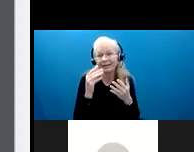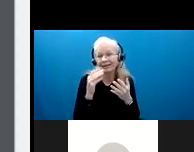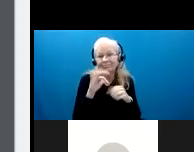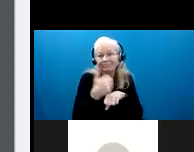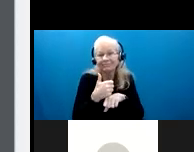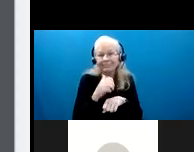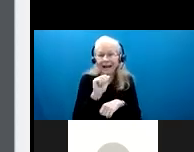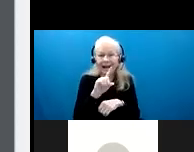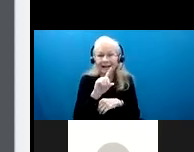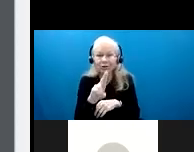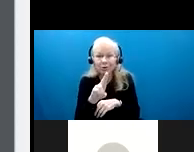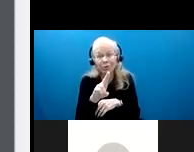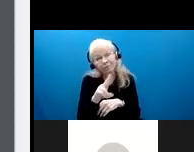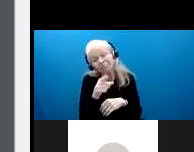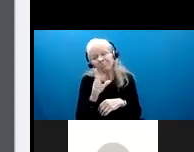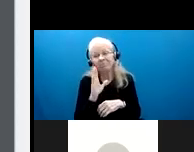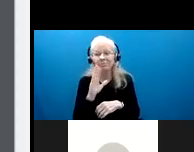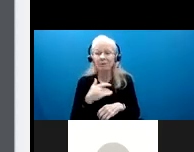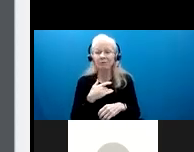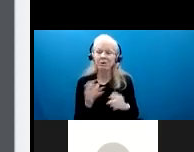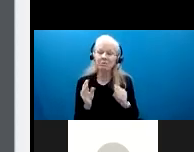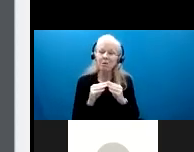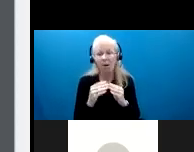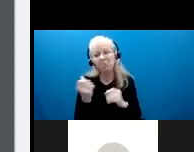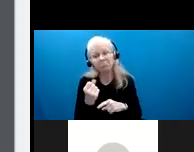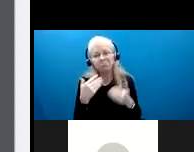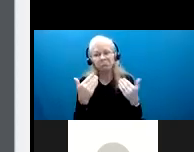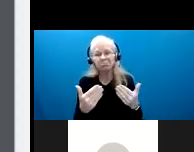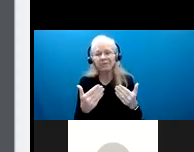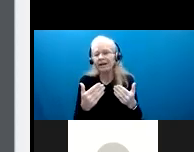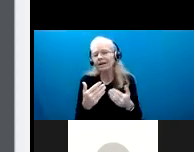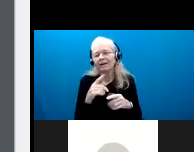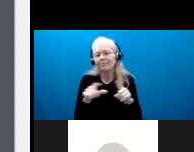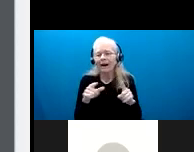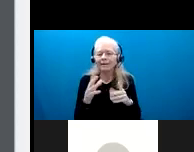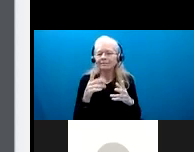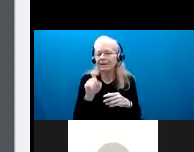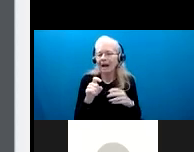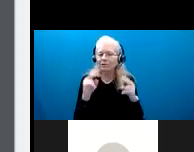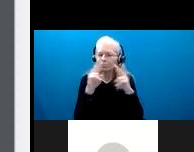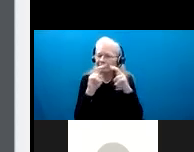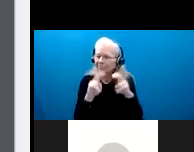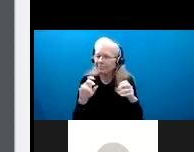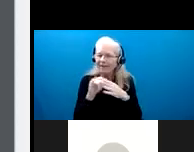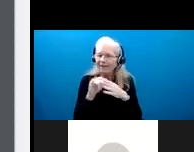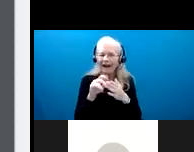depends on what the cost or what the trade-off is. What are we giving up to put this in place, and what's the true